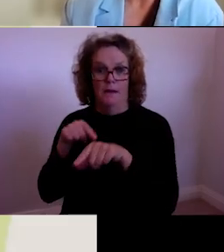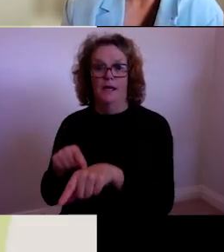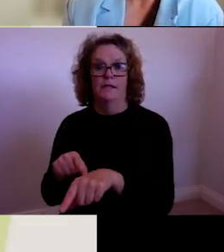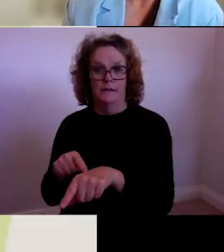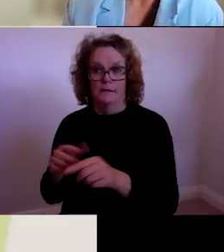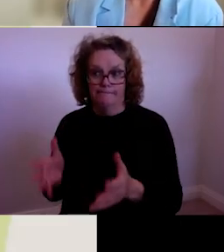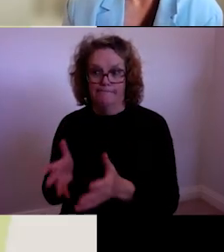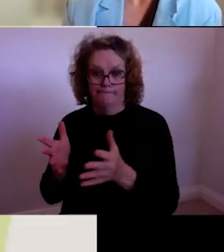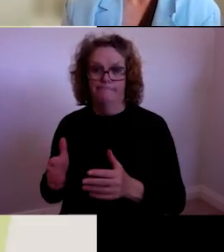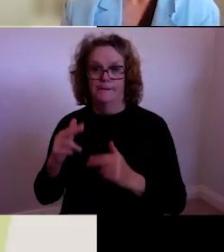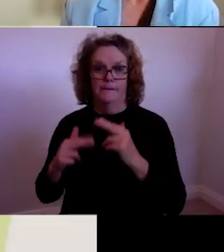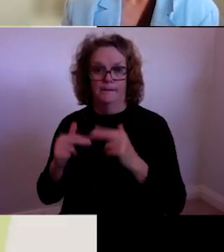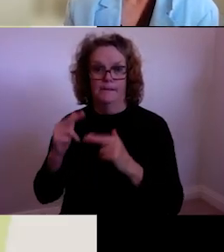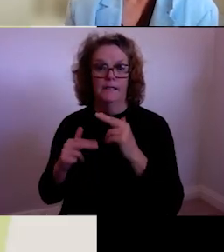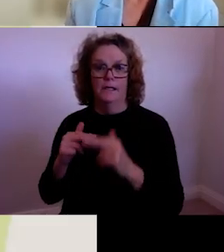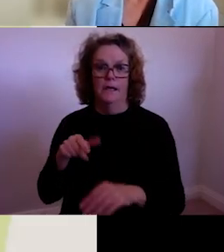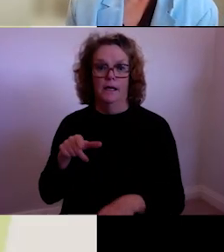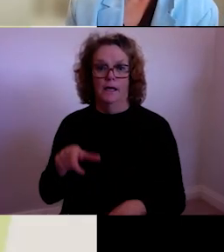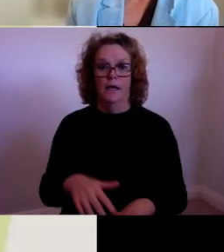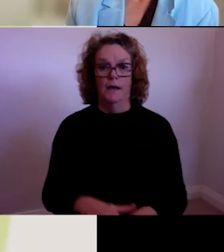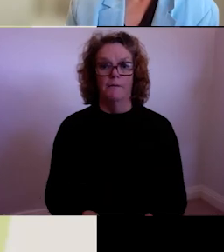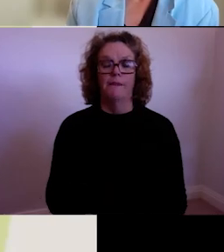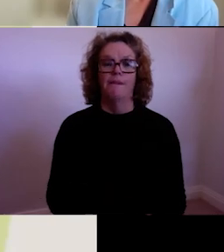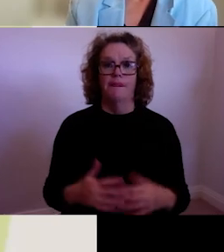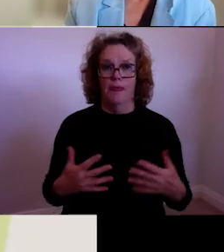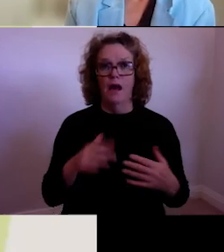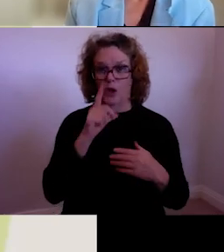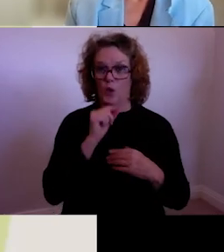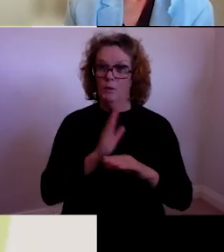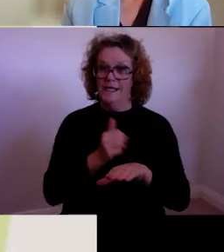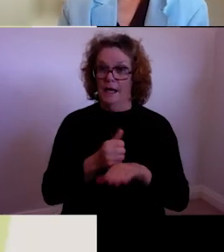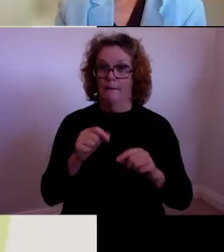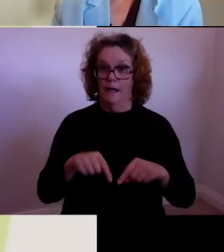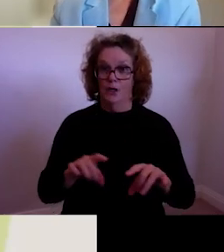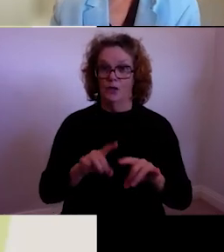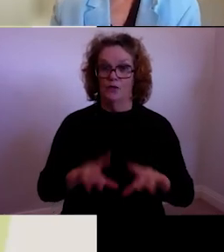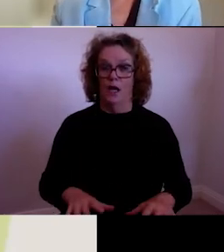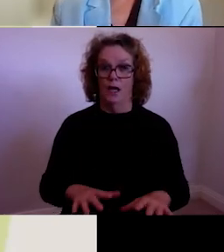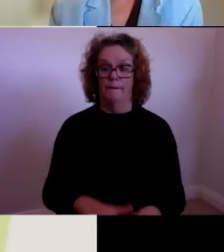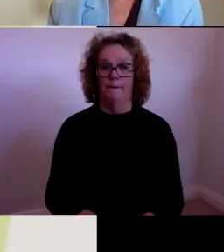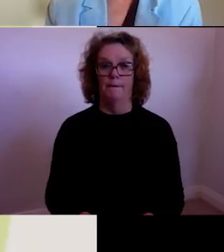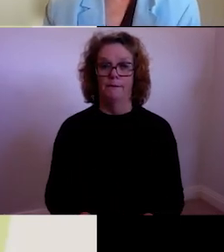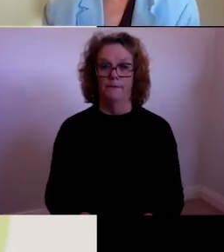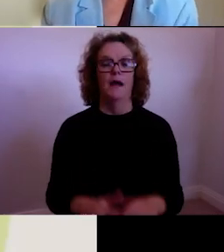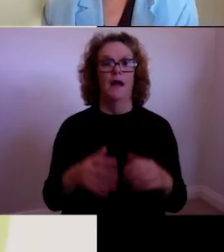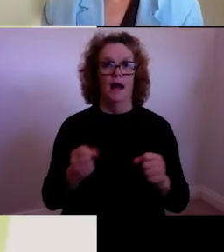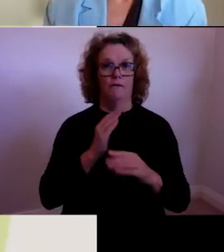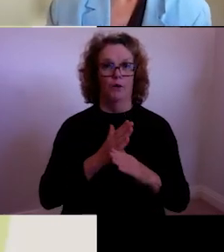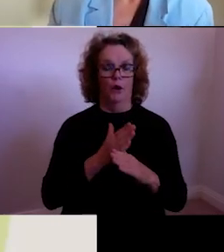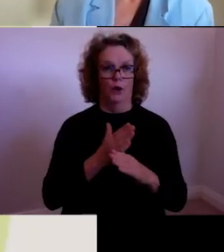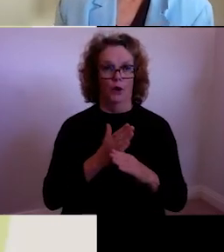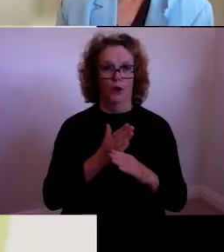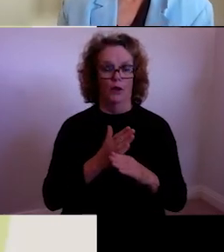intellectual disability health, which could be implemented here in Australia. There's a body of work around building